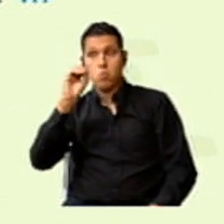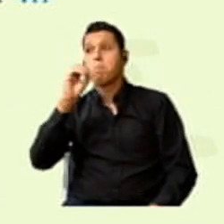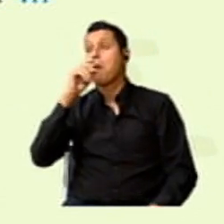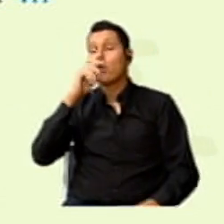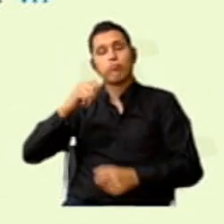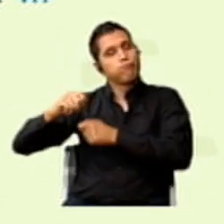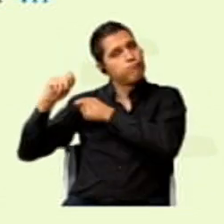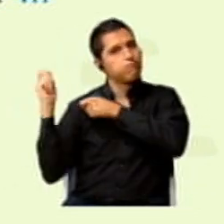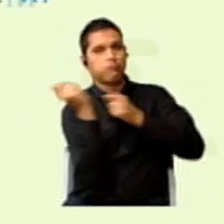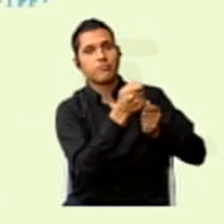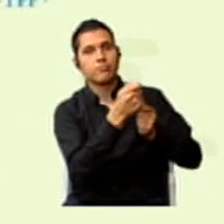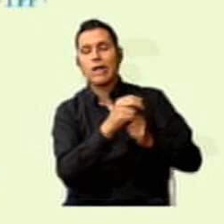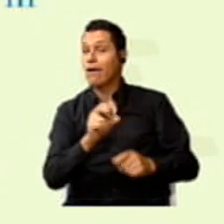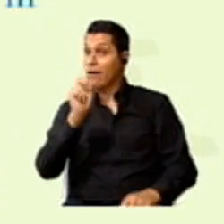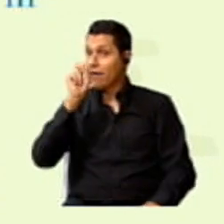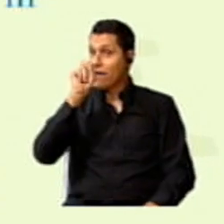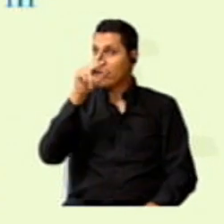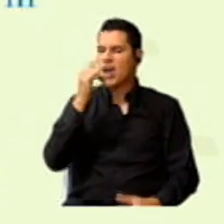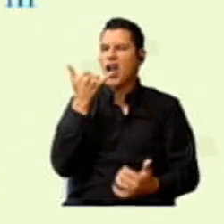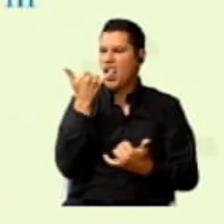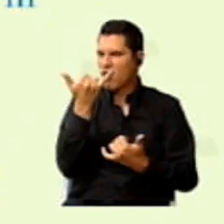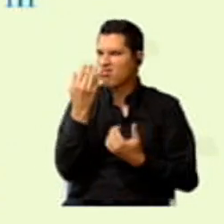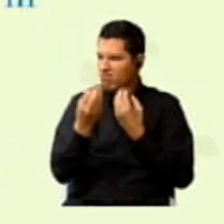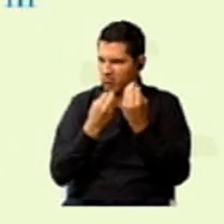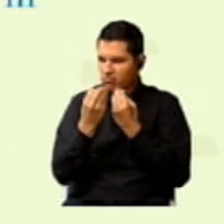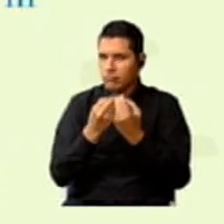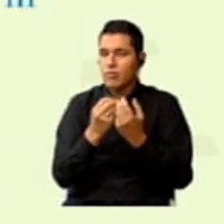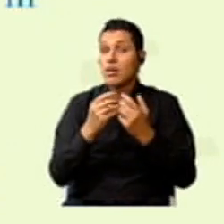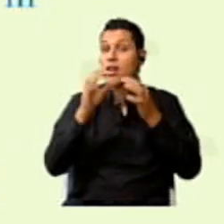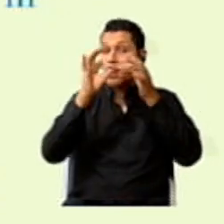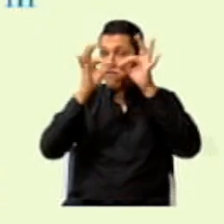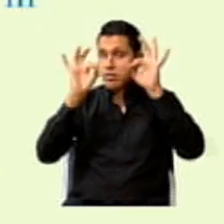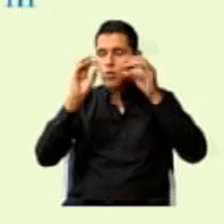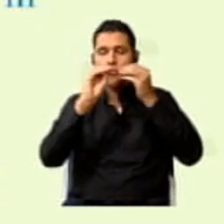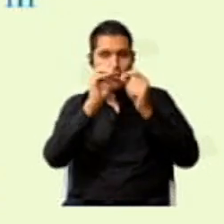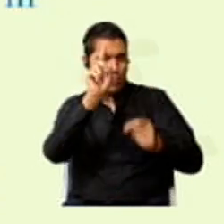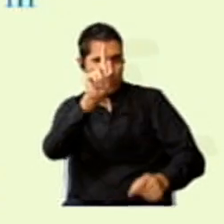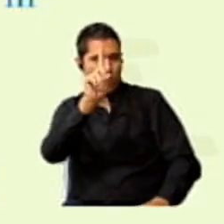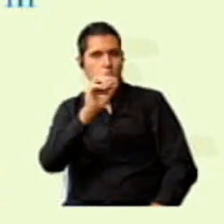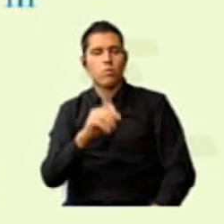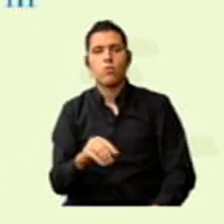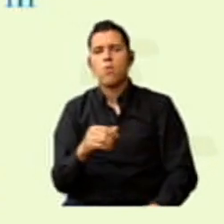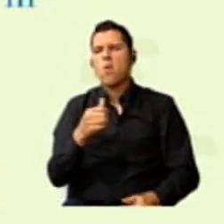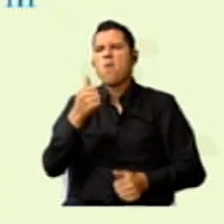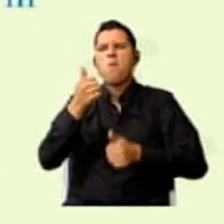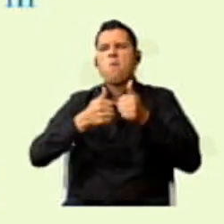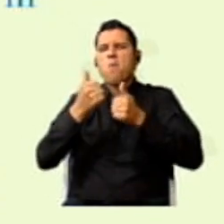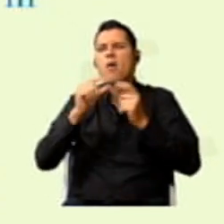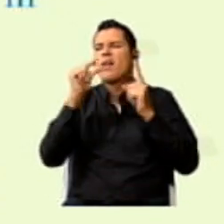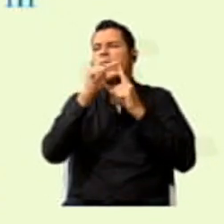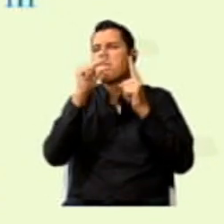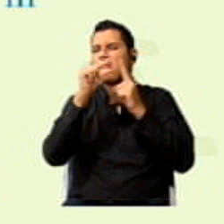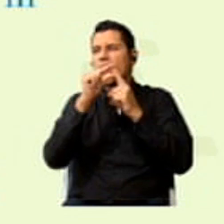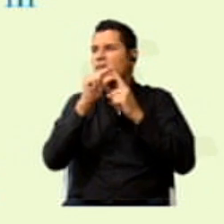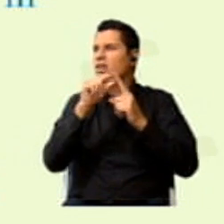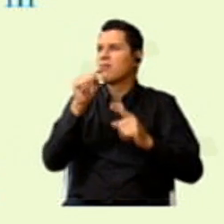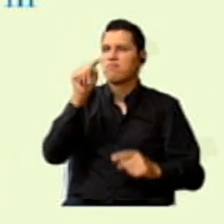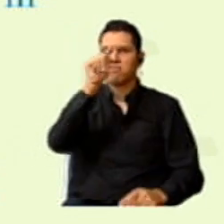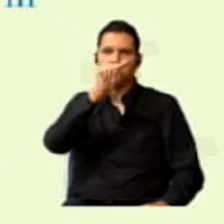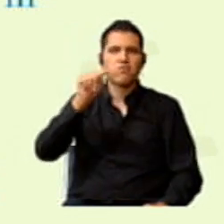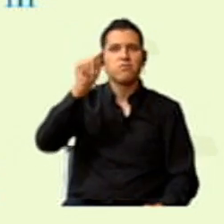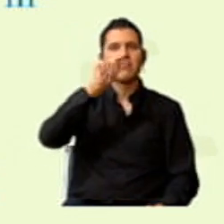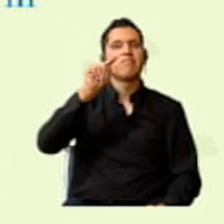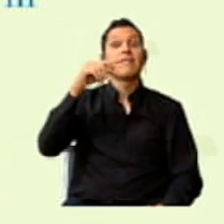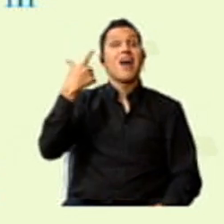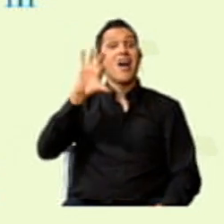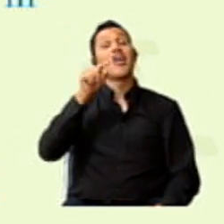ball. Okay, now let's see. Sentence number one. What? Excellent,